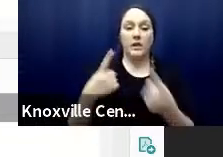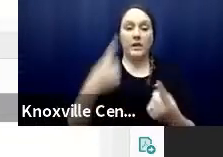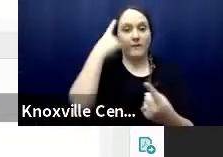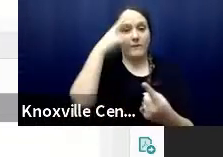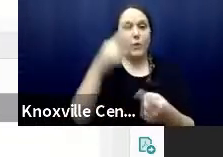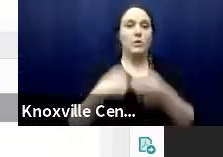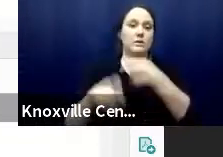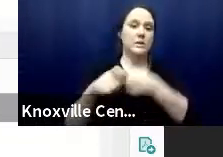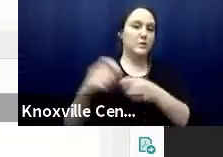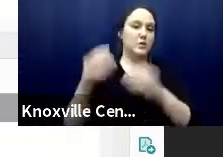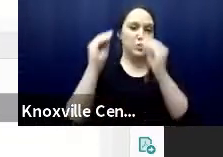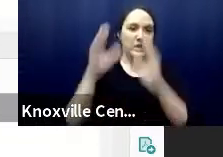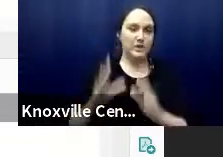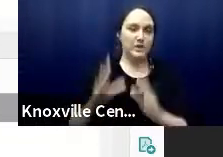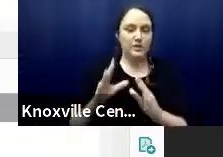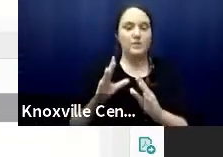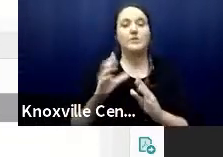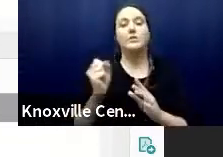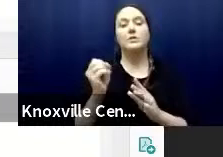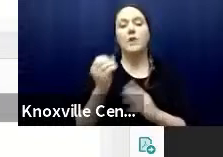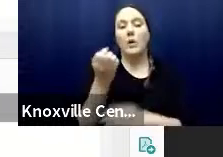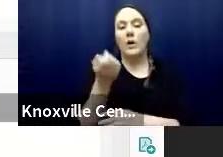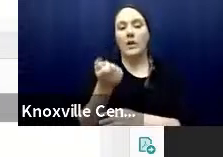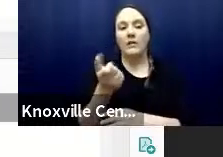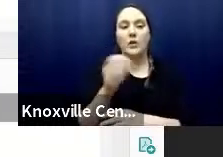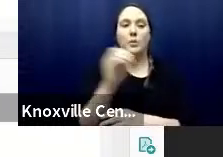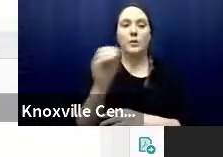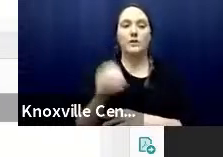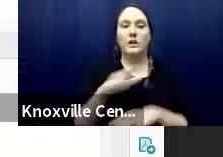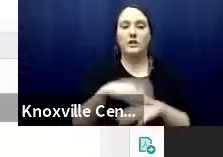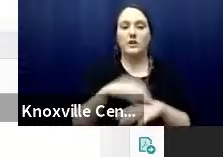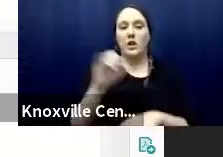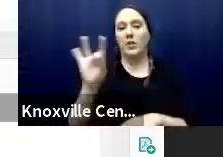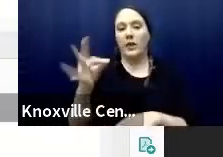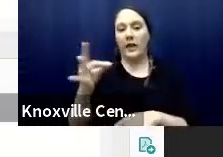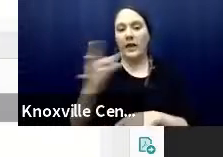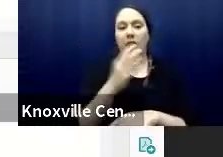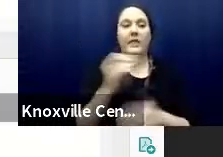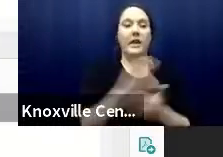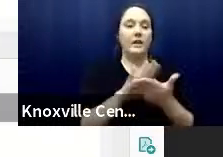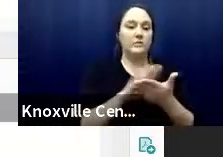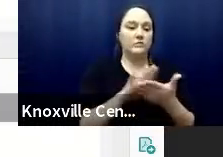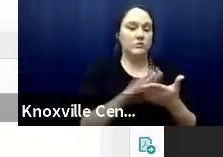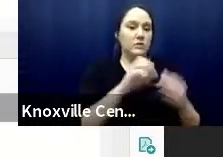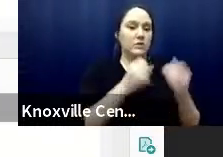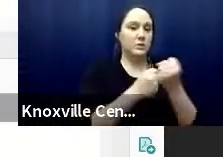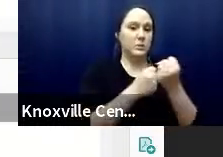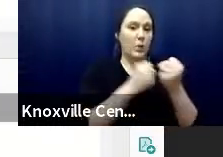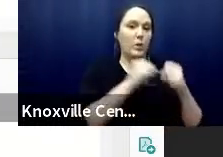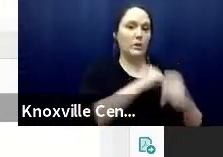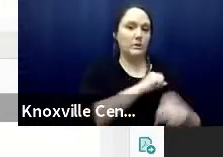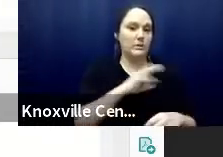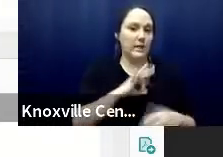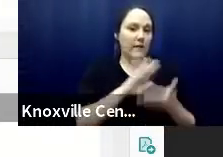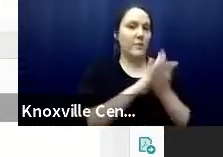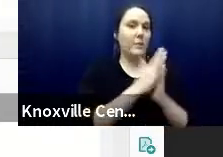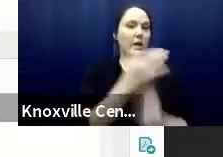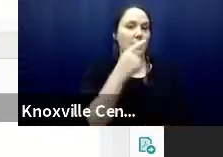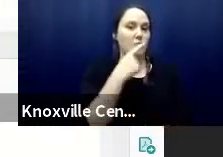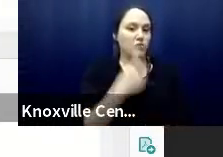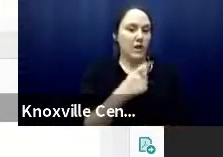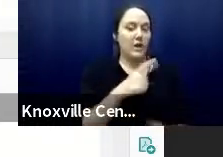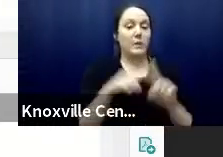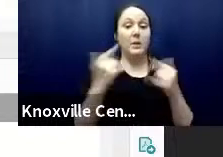subs, and so we had a small percentage on the 8th of custodial support staff, which went to red. But as of today,